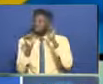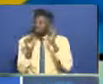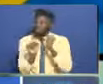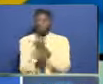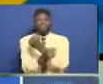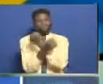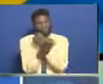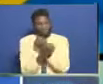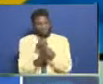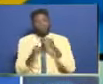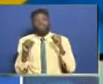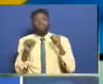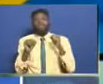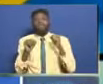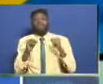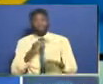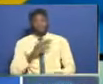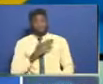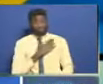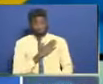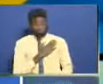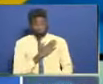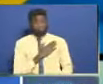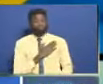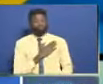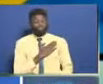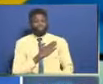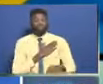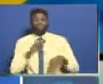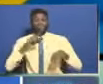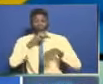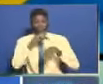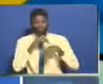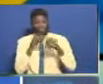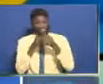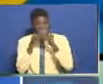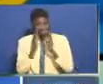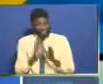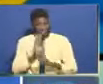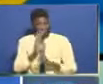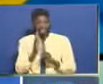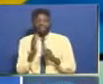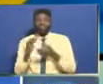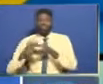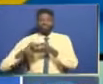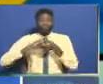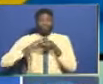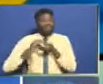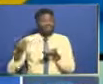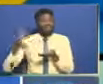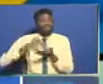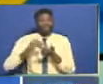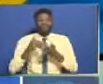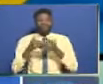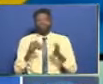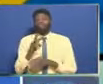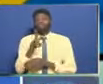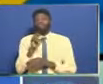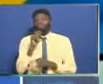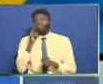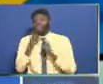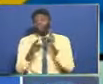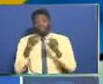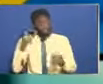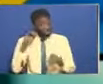of the National Super Alliance NASA co-principals reuniting ahead of the 2022 election, addressing